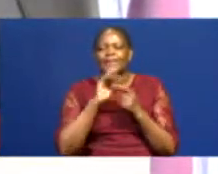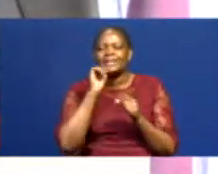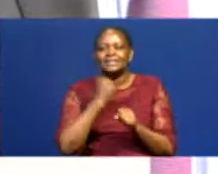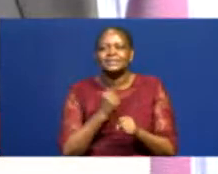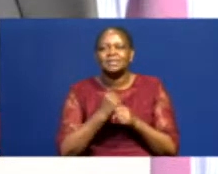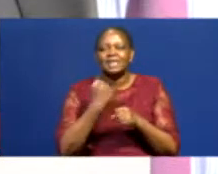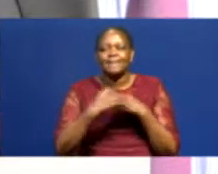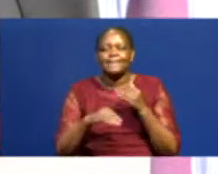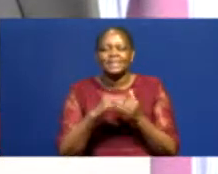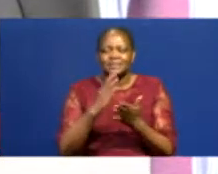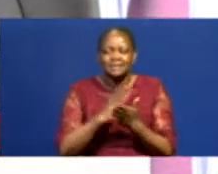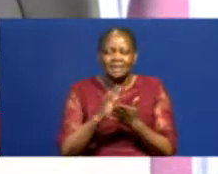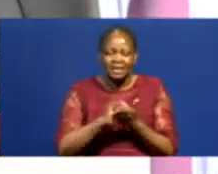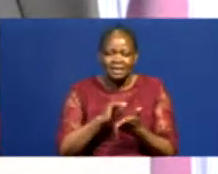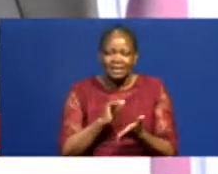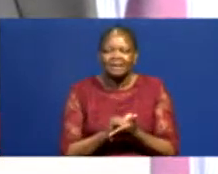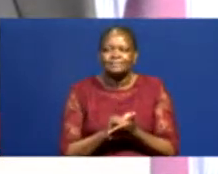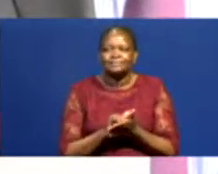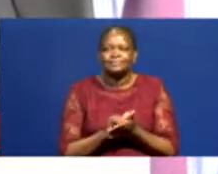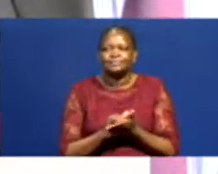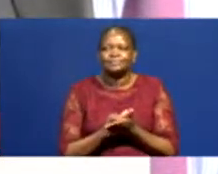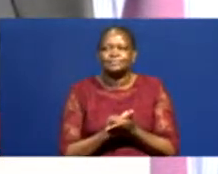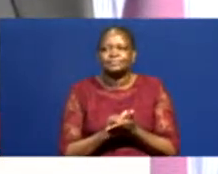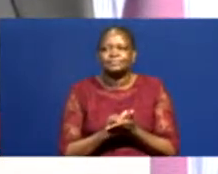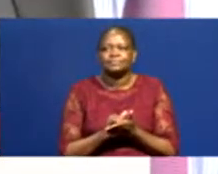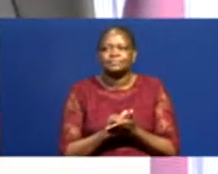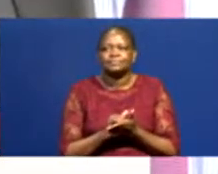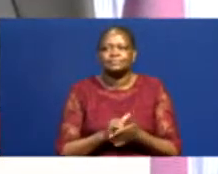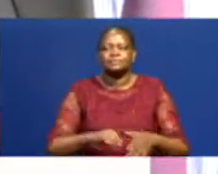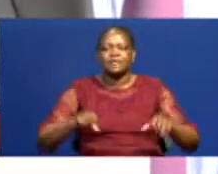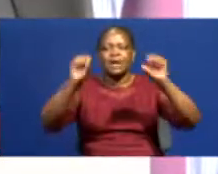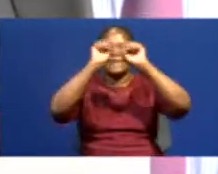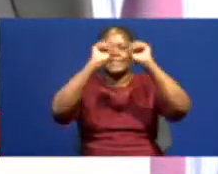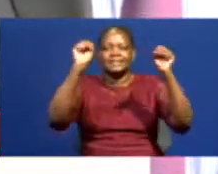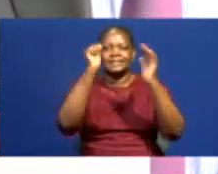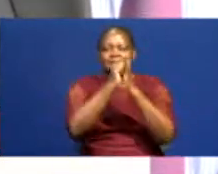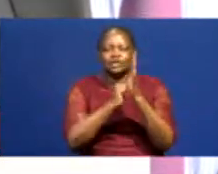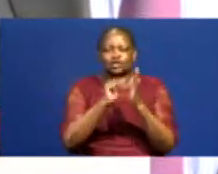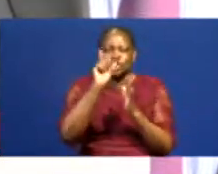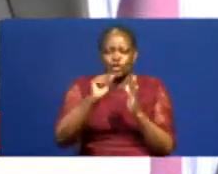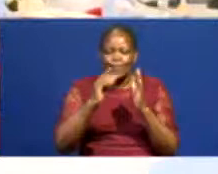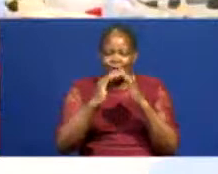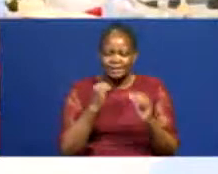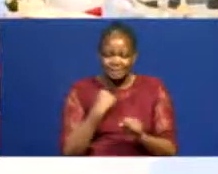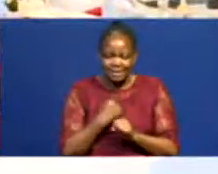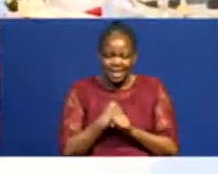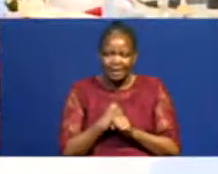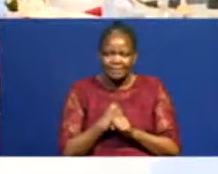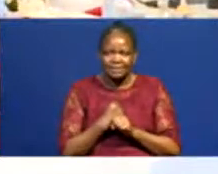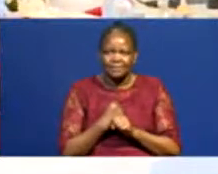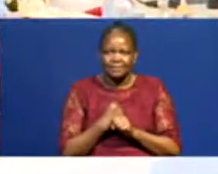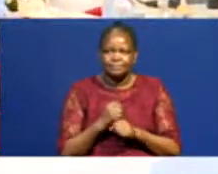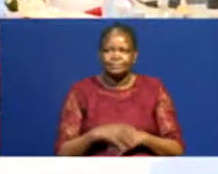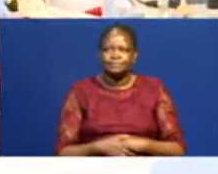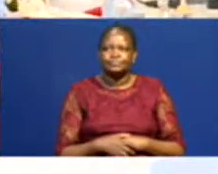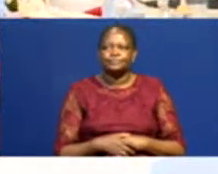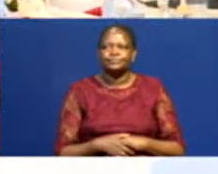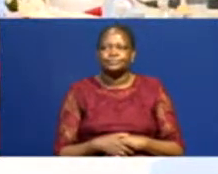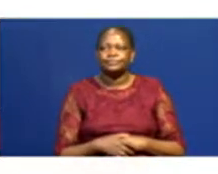the building sector so that the president's agenda of affordable houses are done.